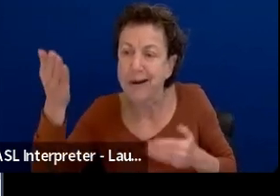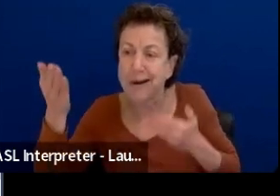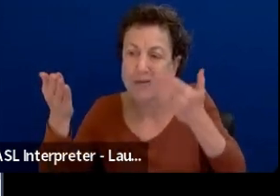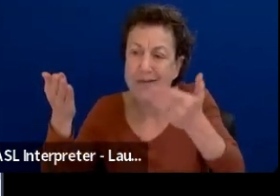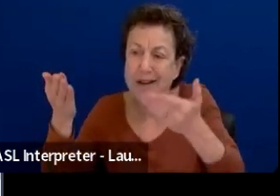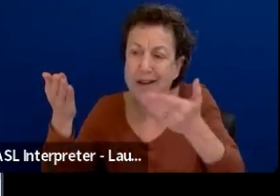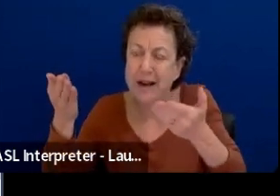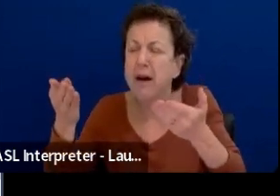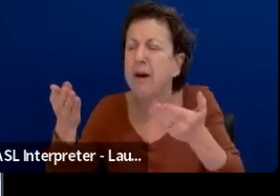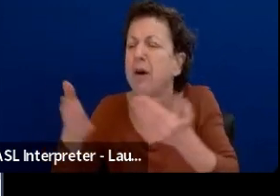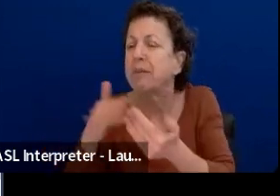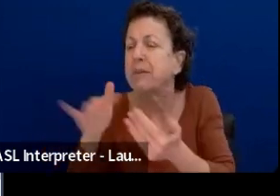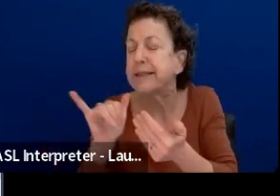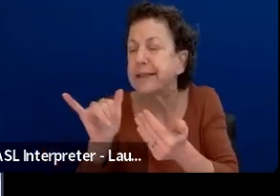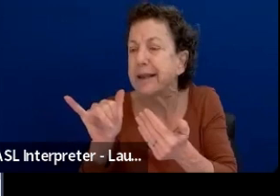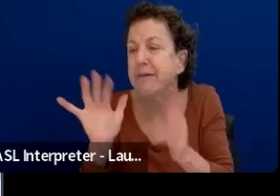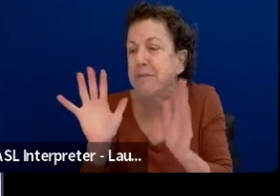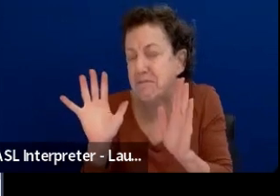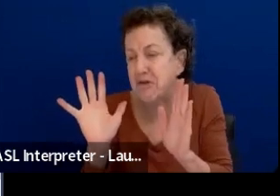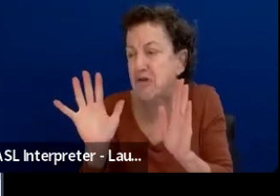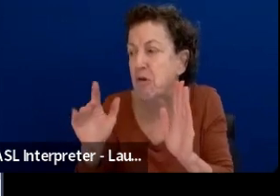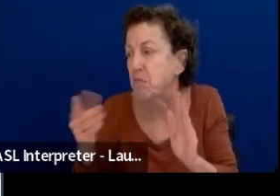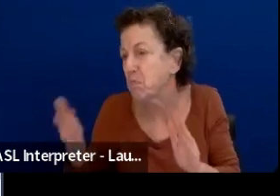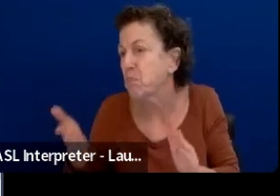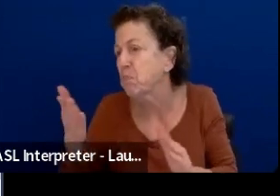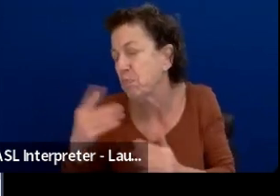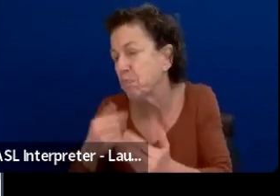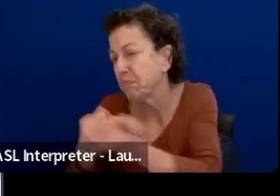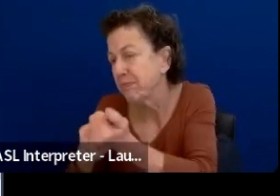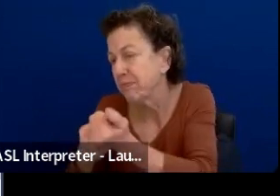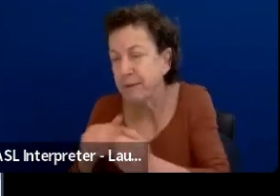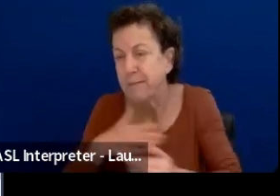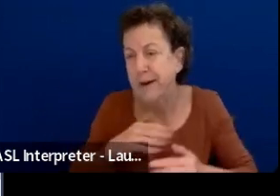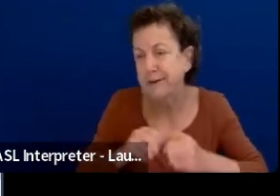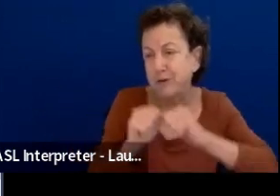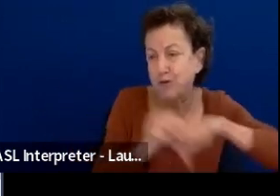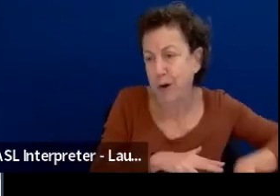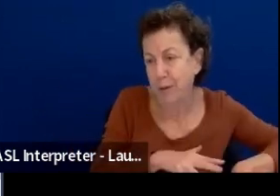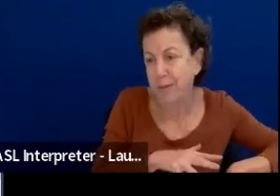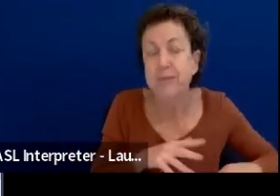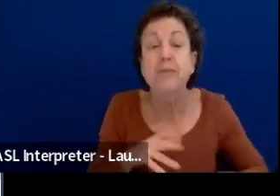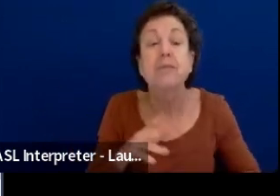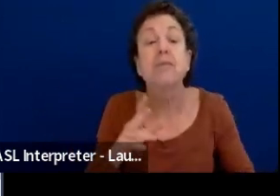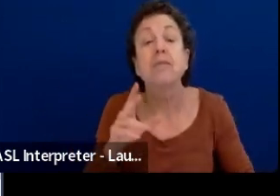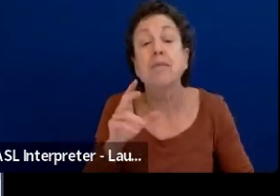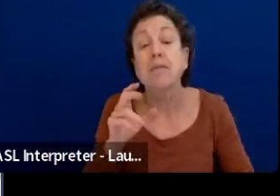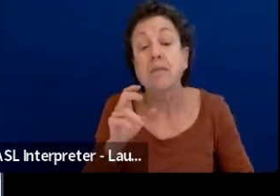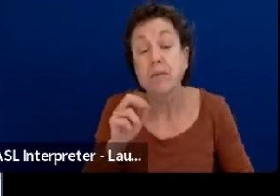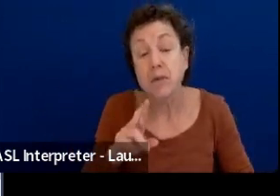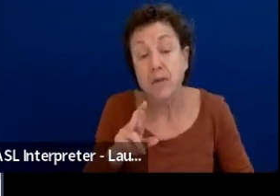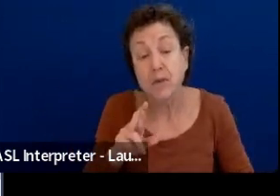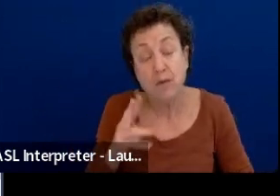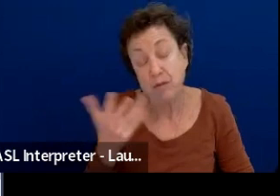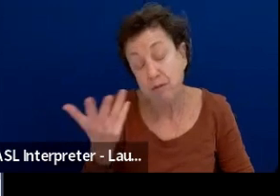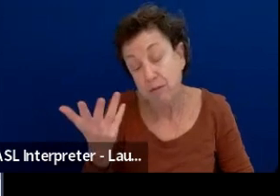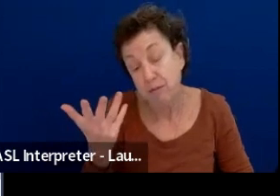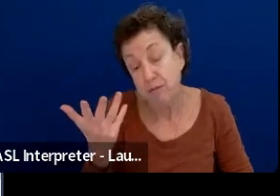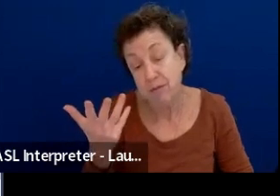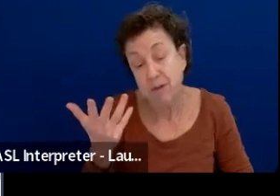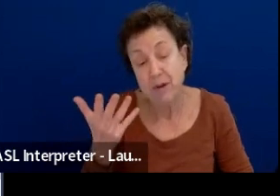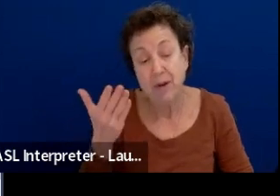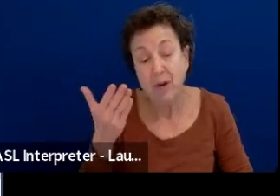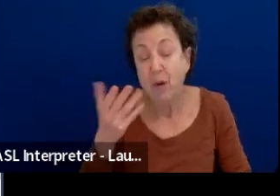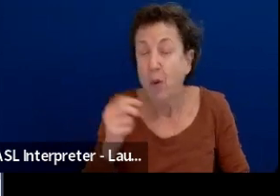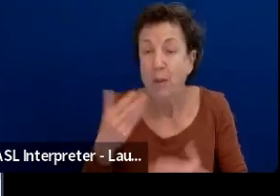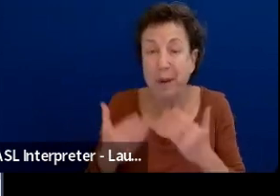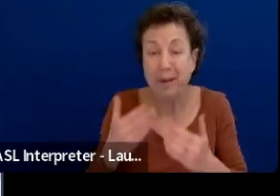that is very similar and does the same thing, or perhaps a legislator felt they weren't able to